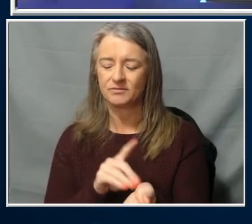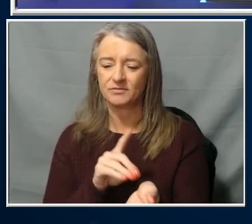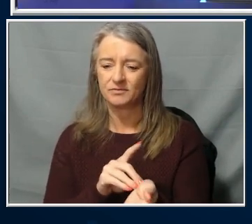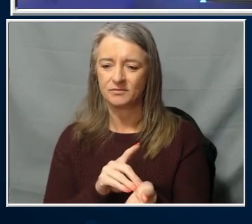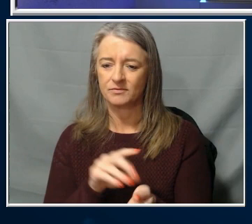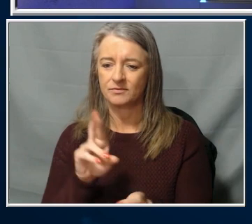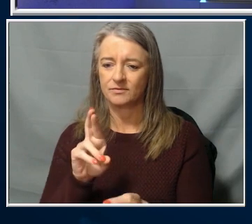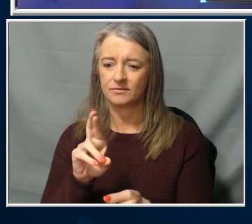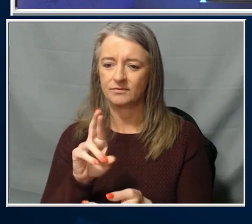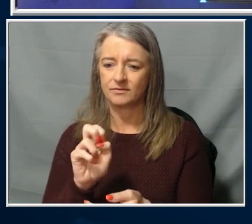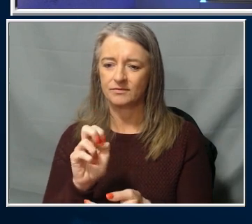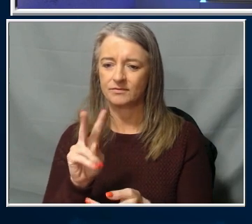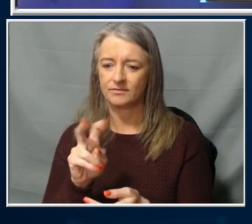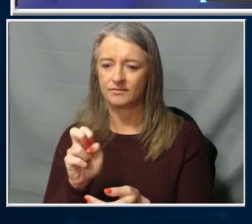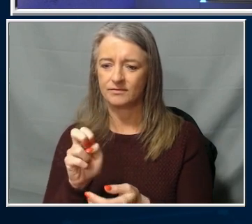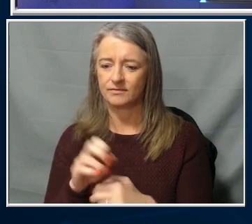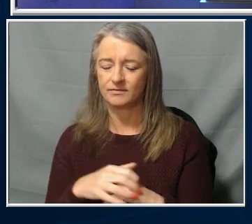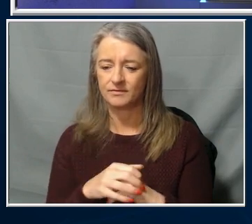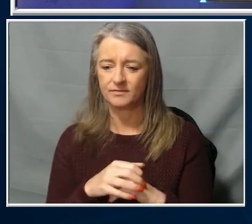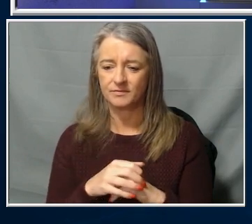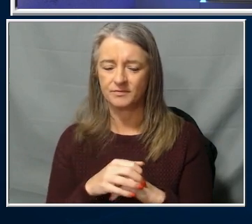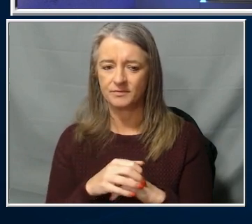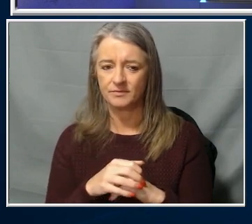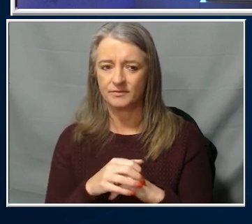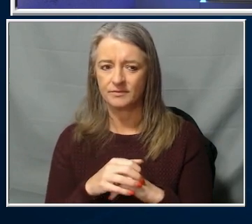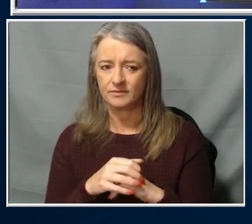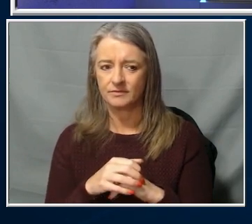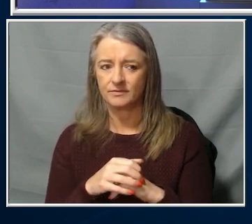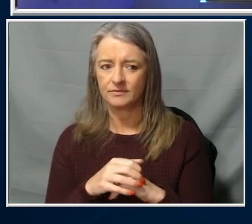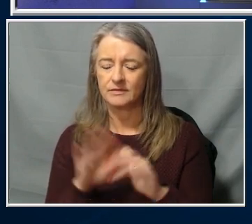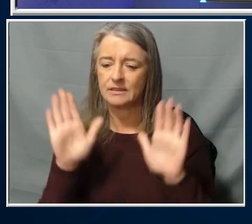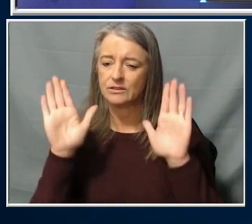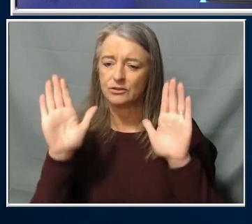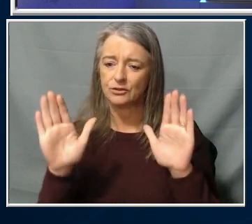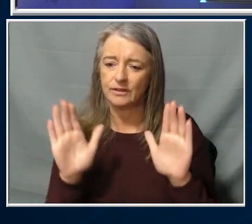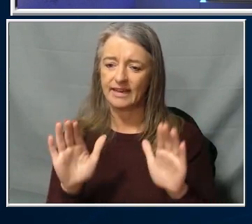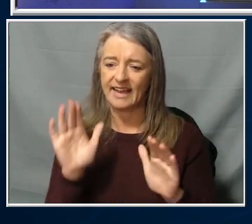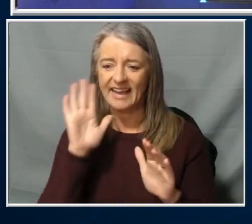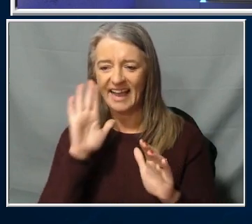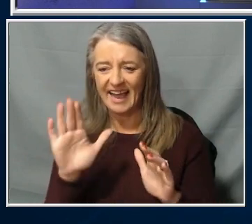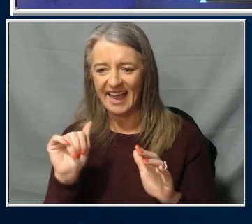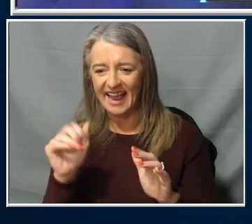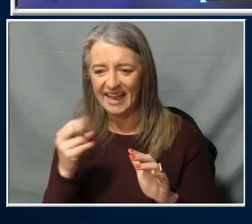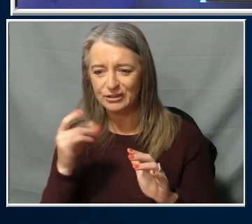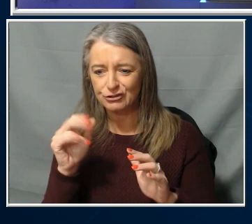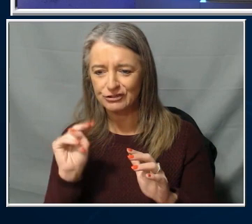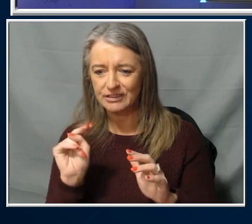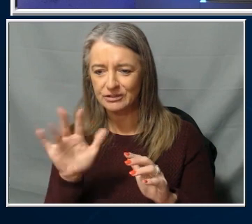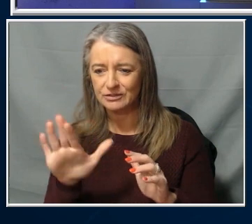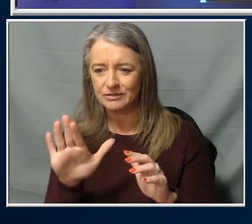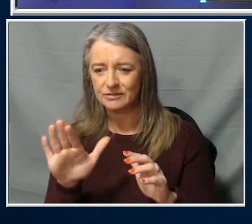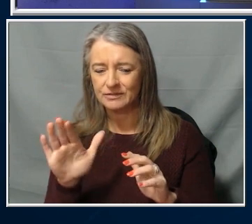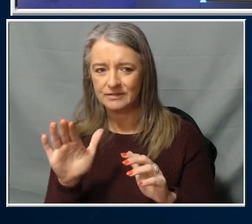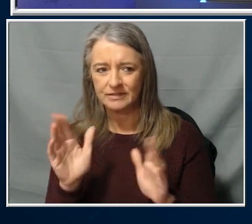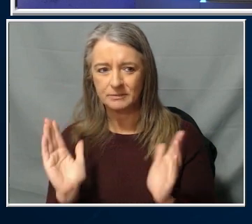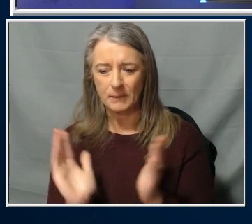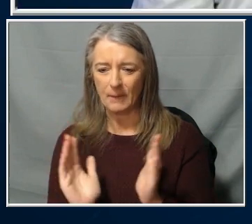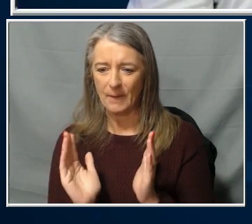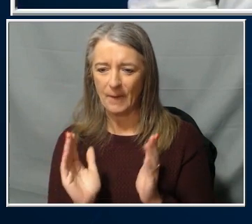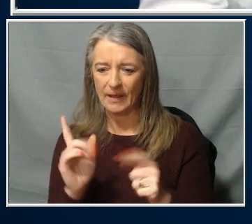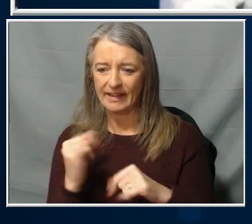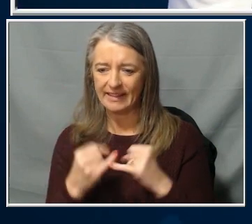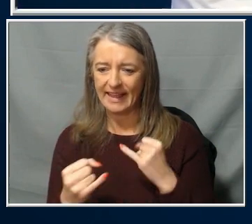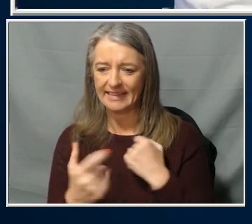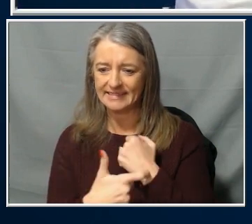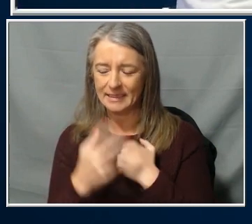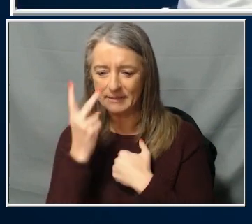see her sitting here with us today? You know, it's great. And hi, Ashlyn. The last time I saw you, you were about like this big. So